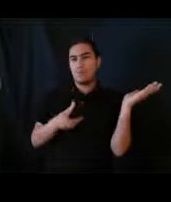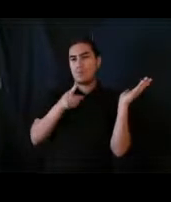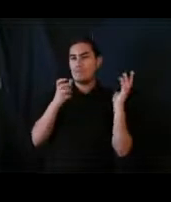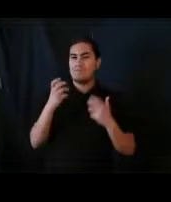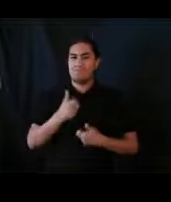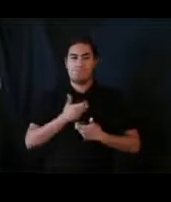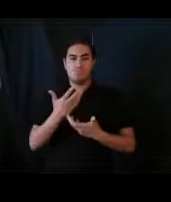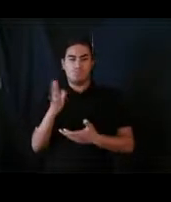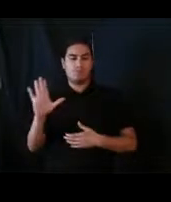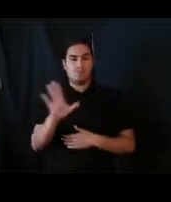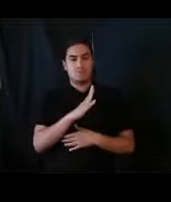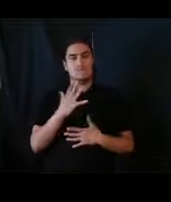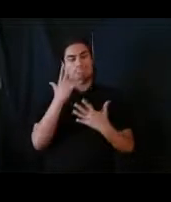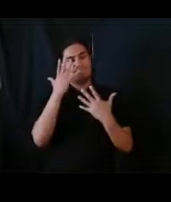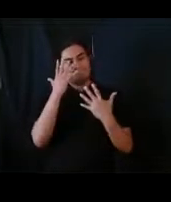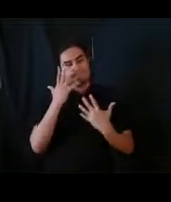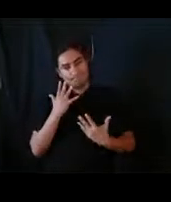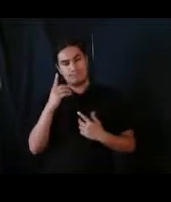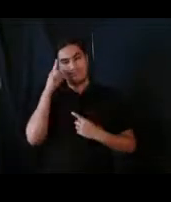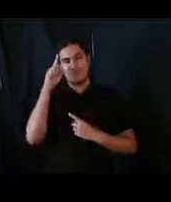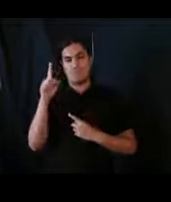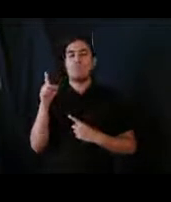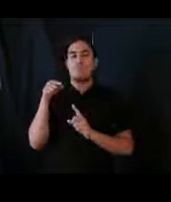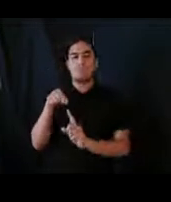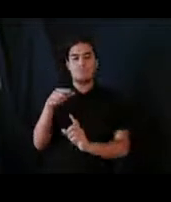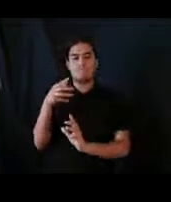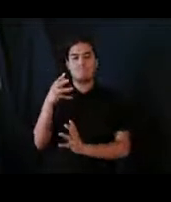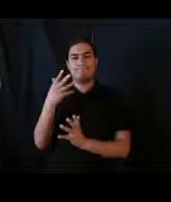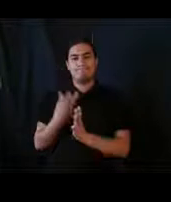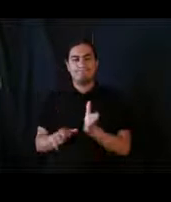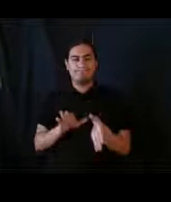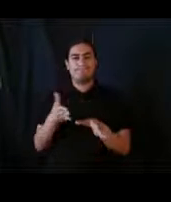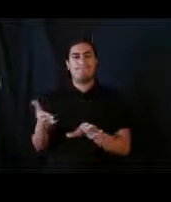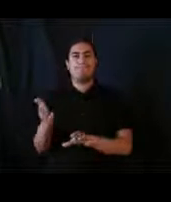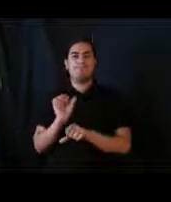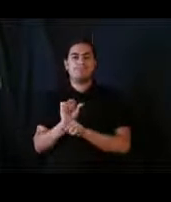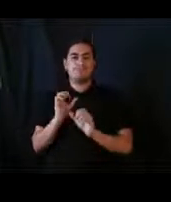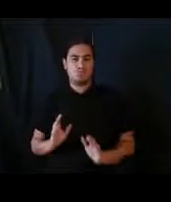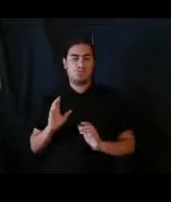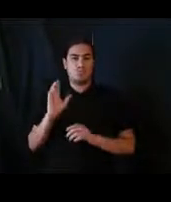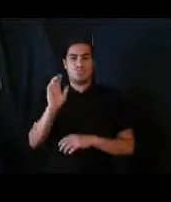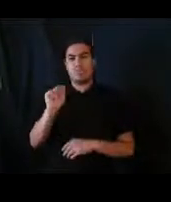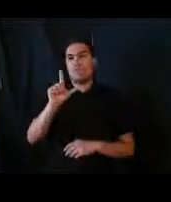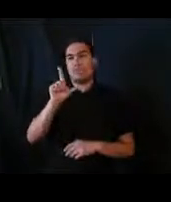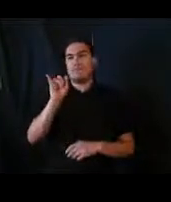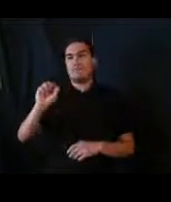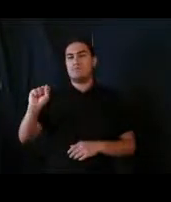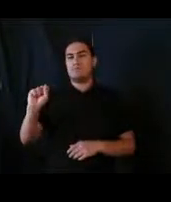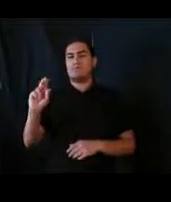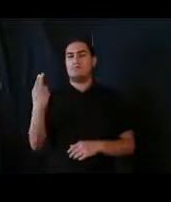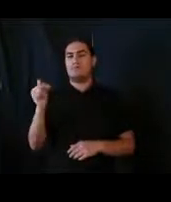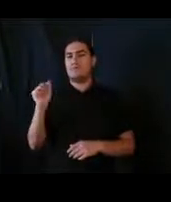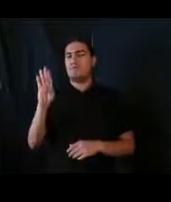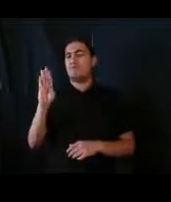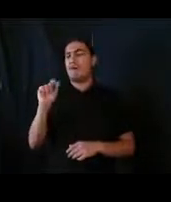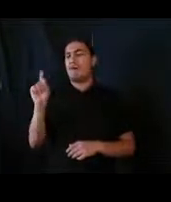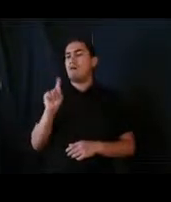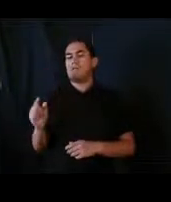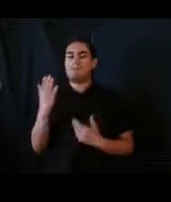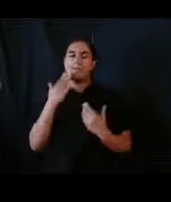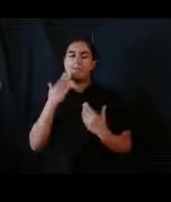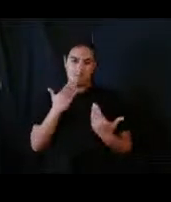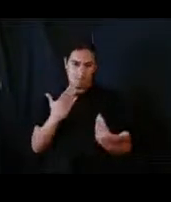condolences for uh the loss of of our our employee ali shahbaz um thank you